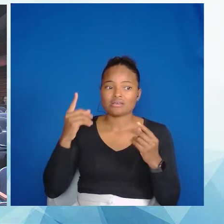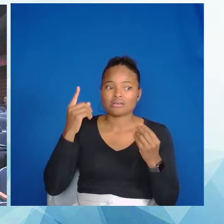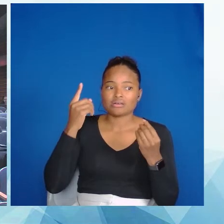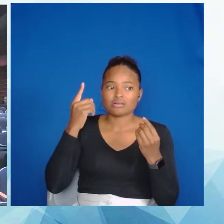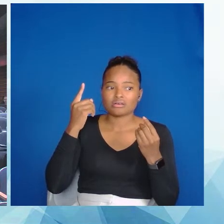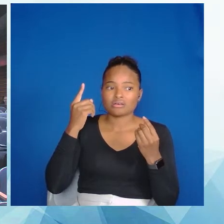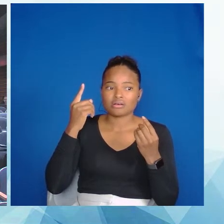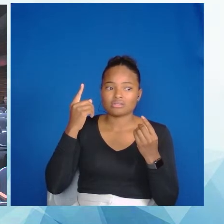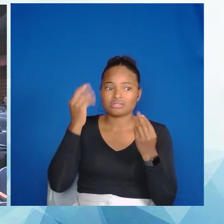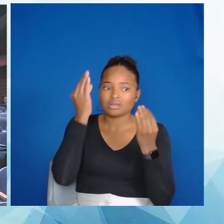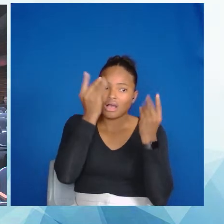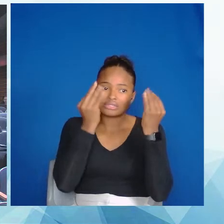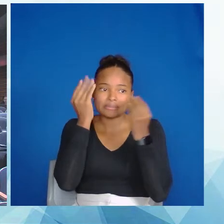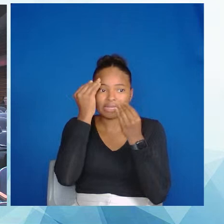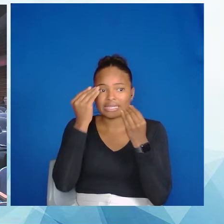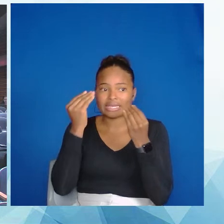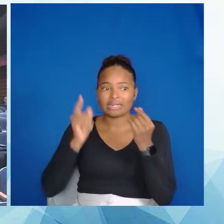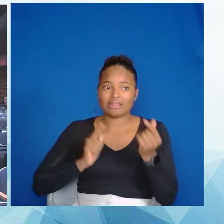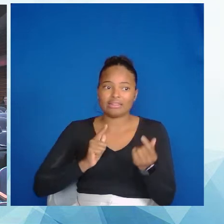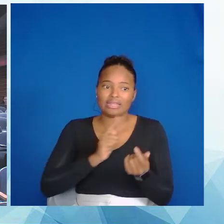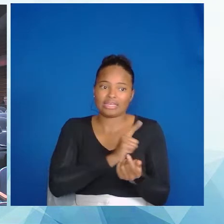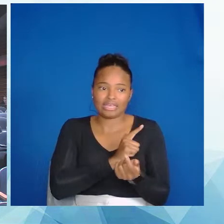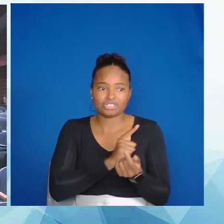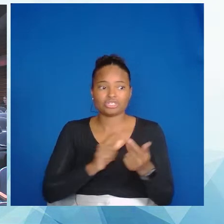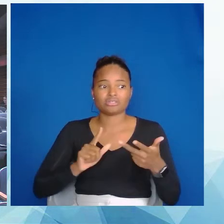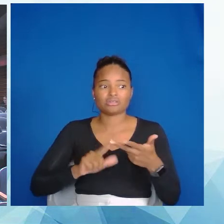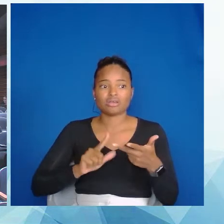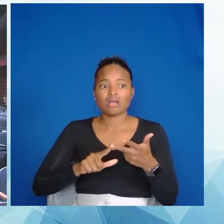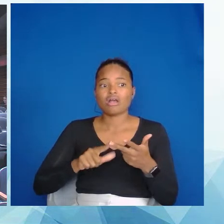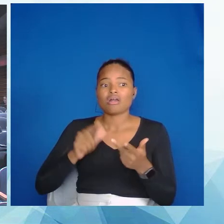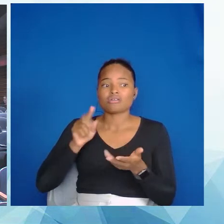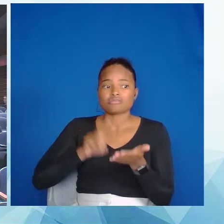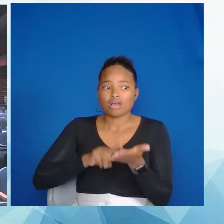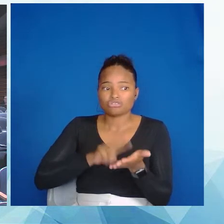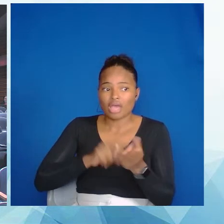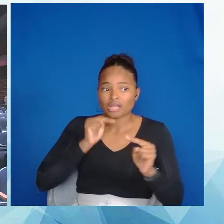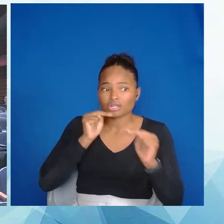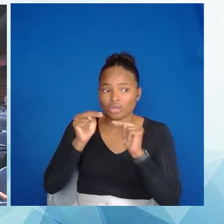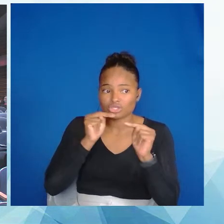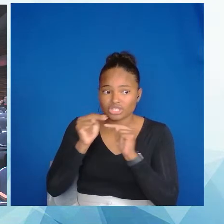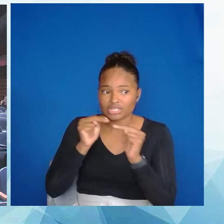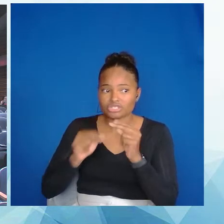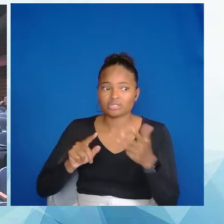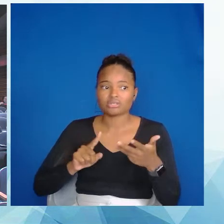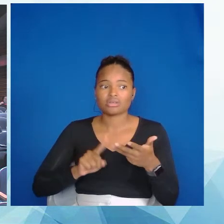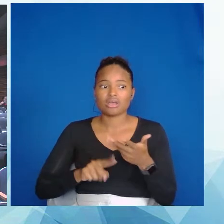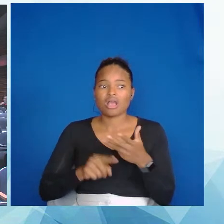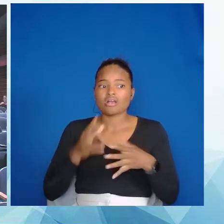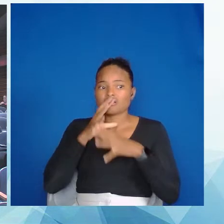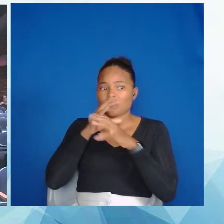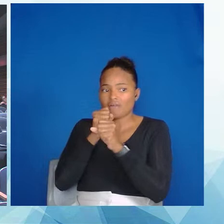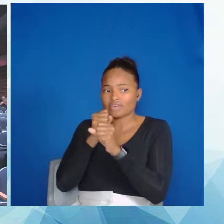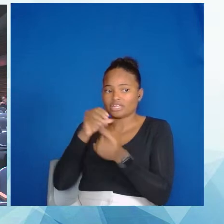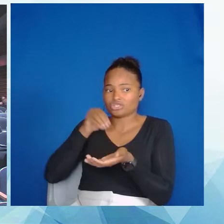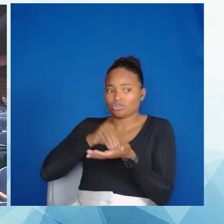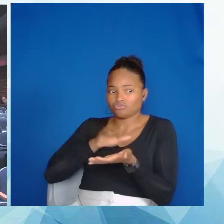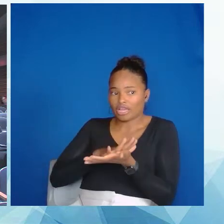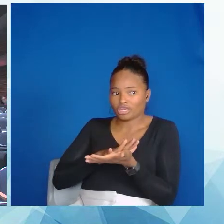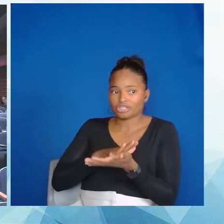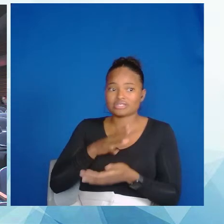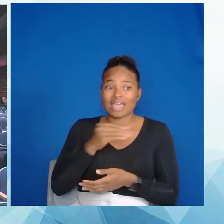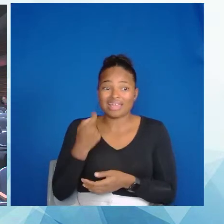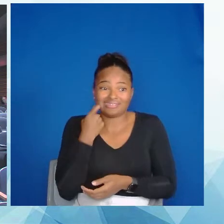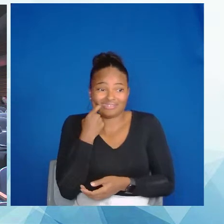confidential records, and added this past legislative session, they added school safety plans